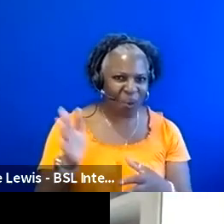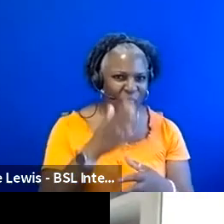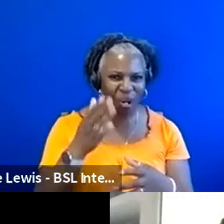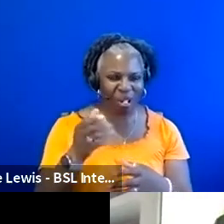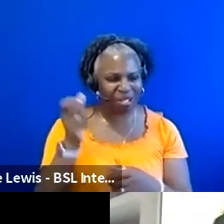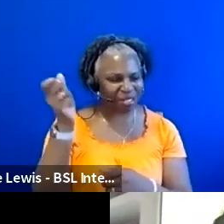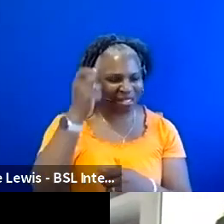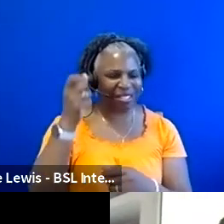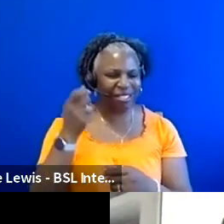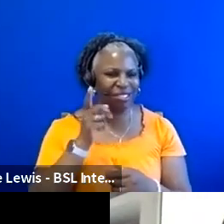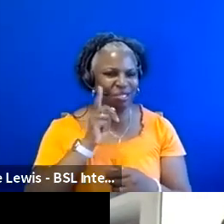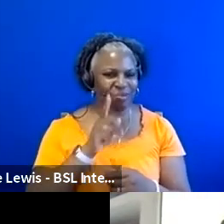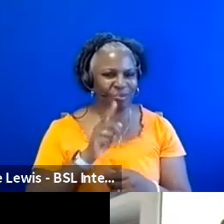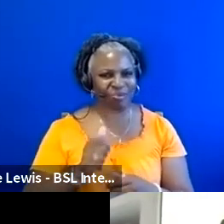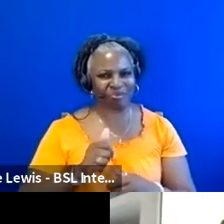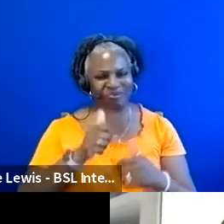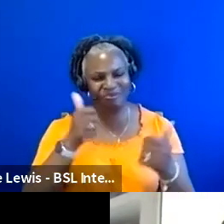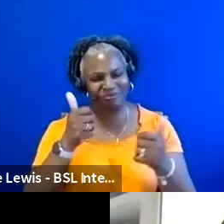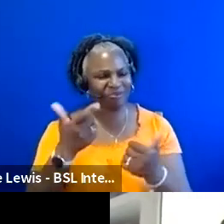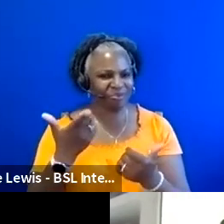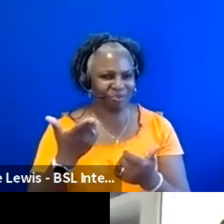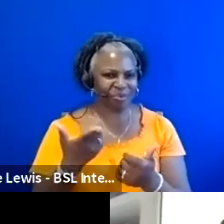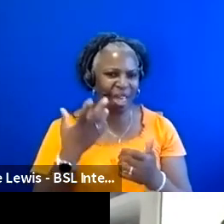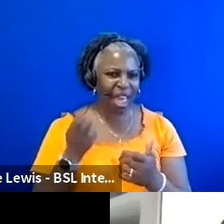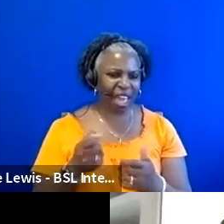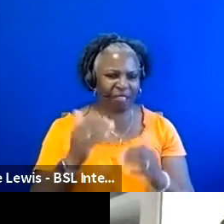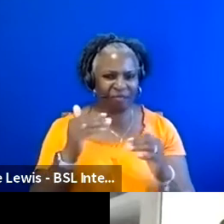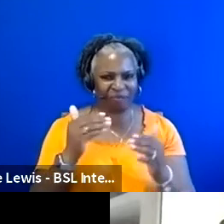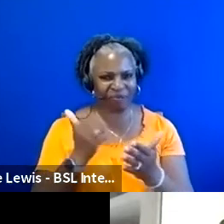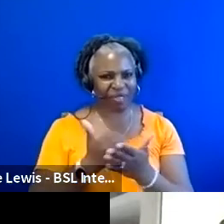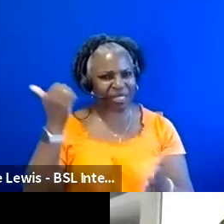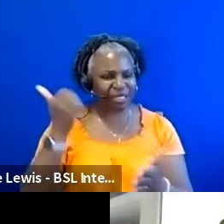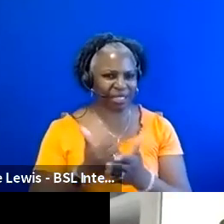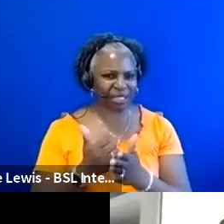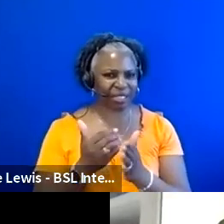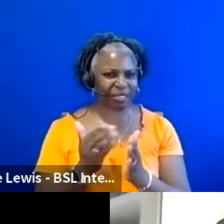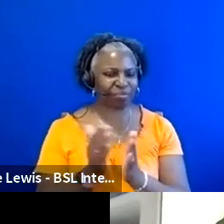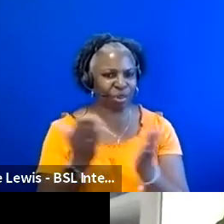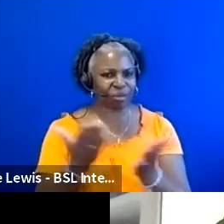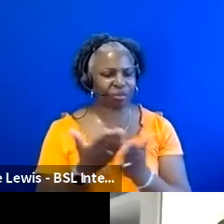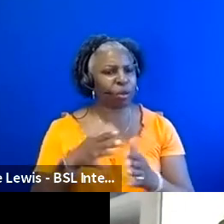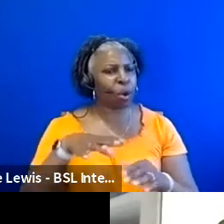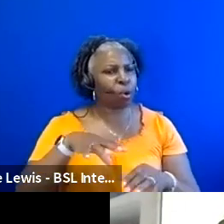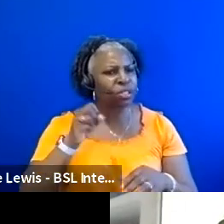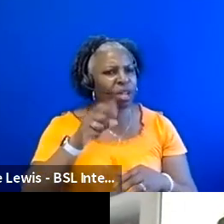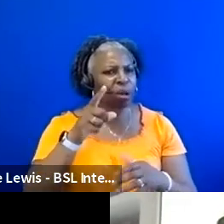successful that it's unsurprising that you have such prolific biographies. I'd like to start with you,